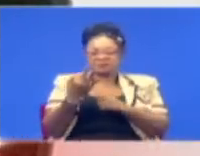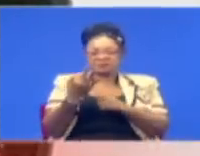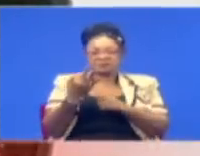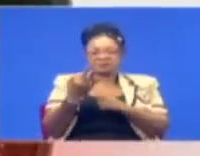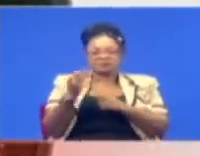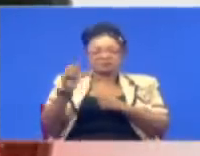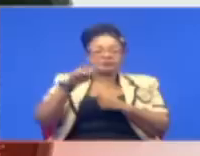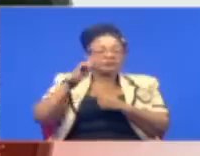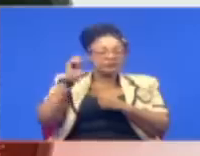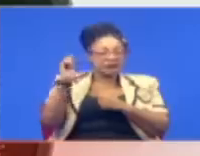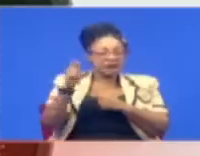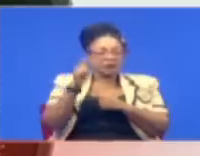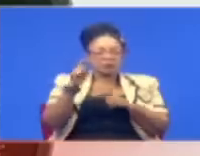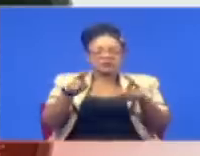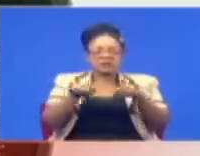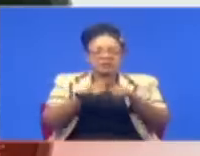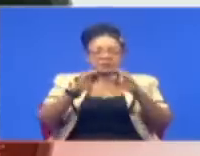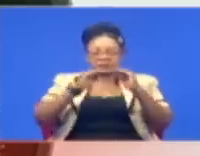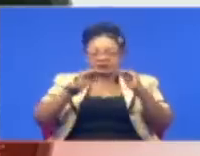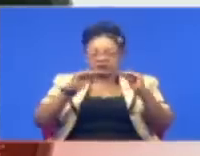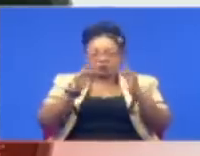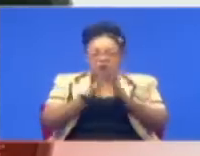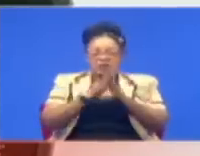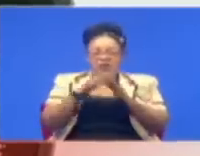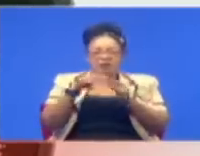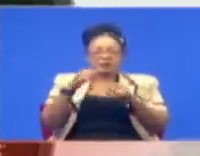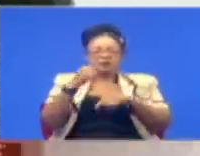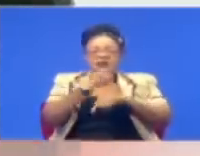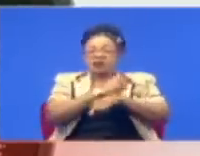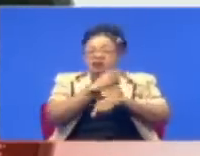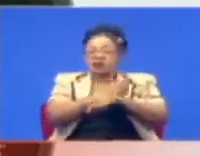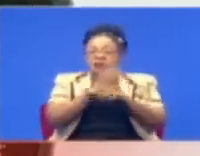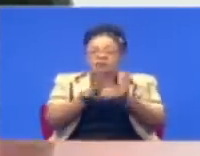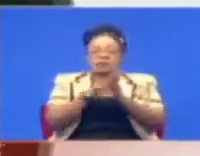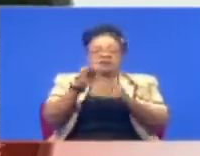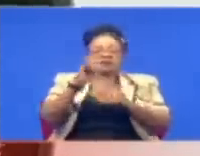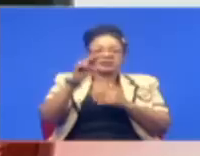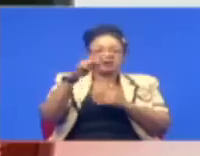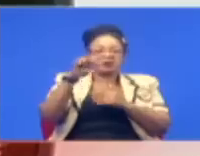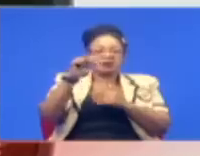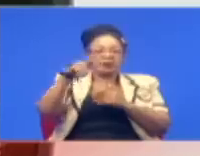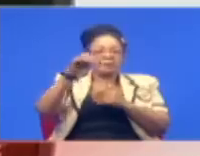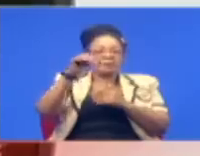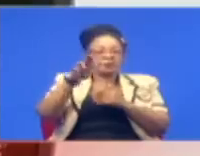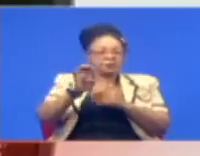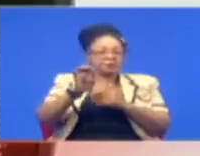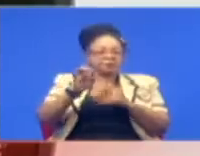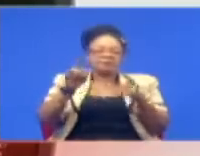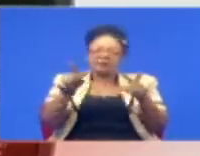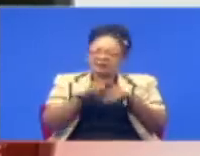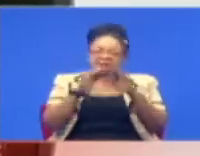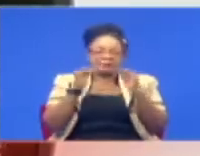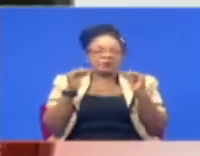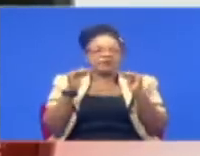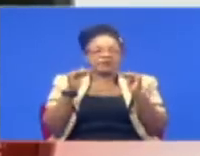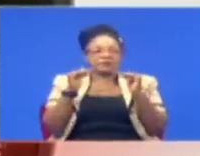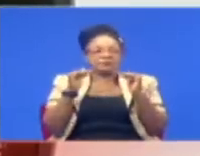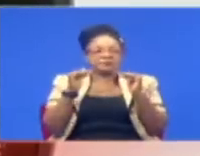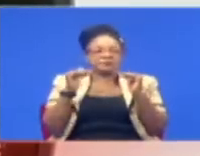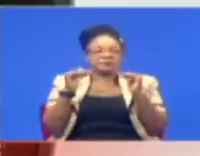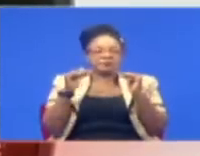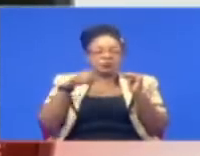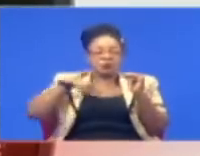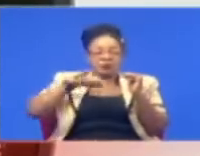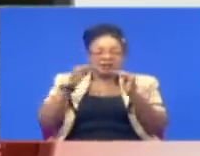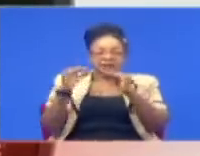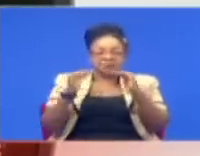1963. Kenya was at the same level with Ghana and with Singapore. Same level, we were at par.